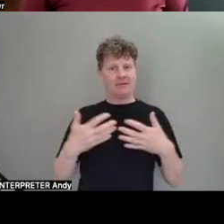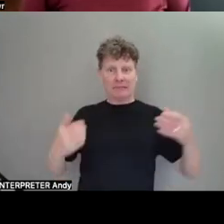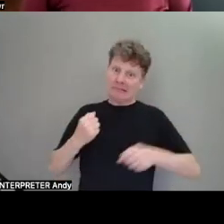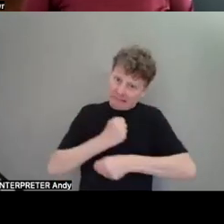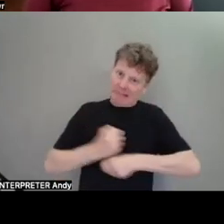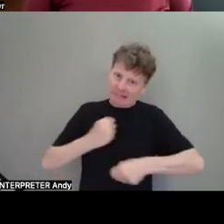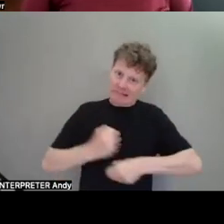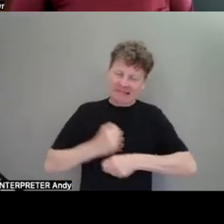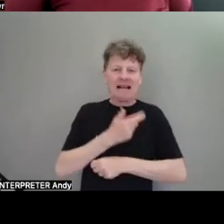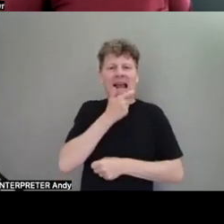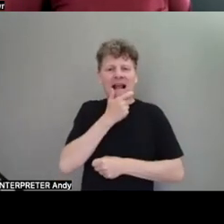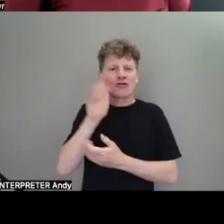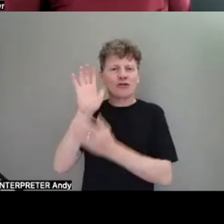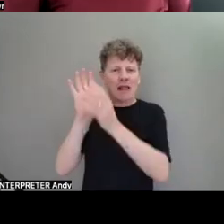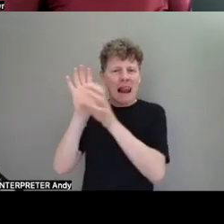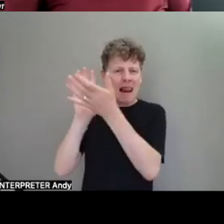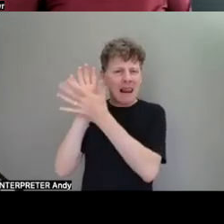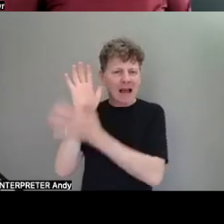larger than the ASL lexicons.